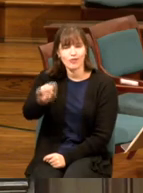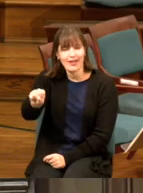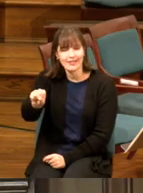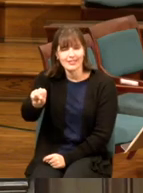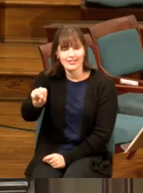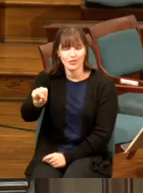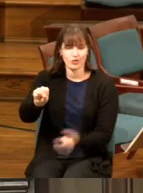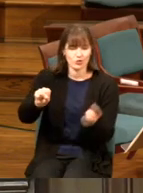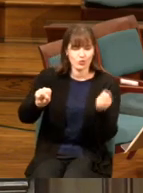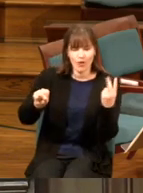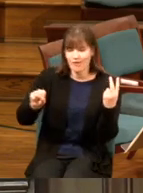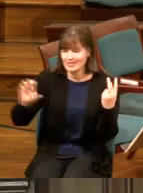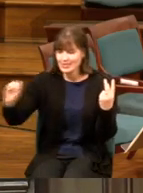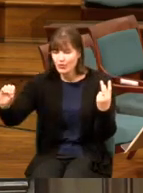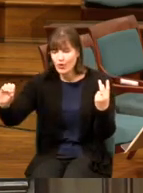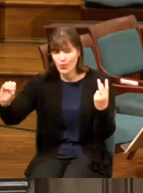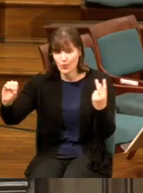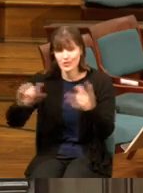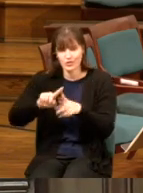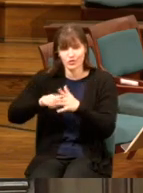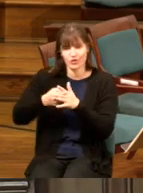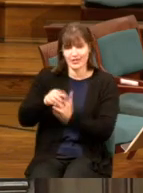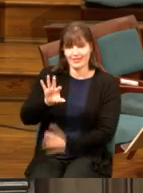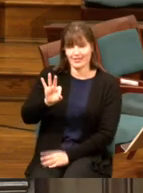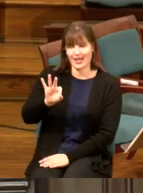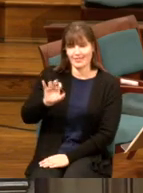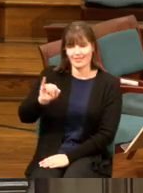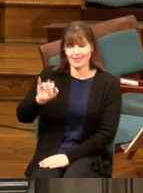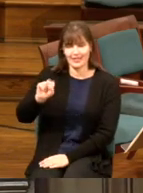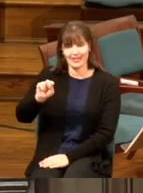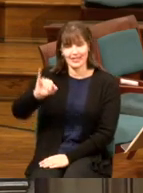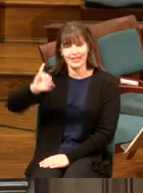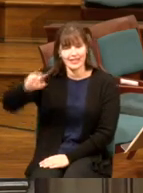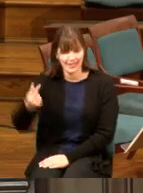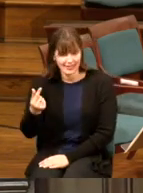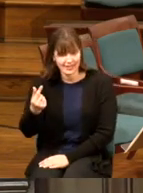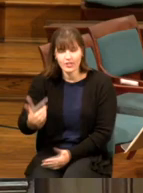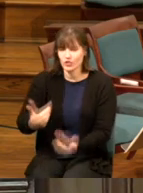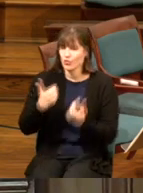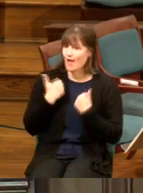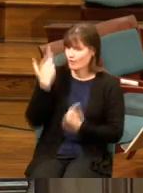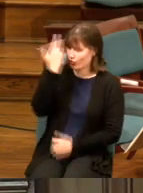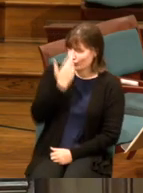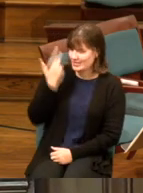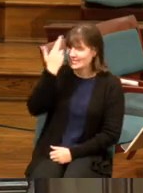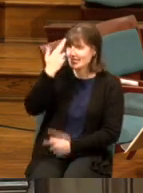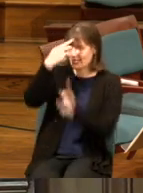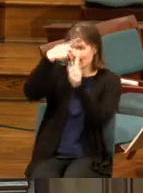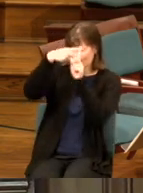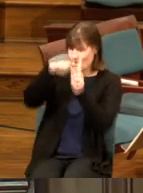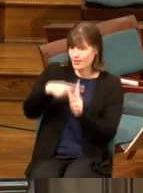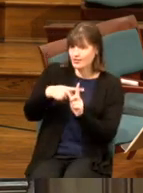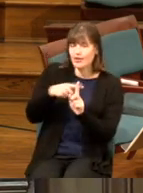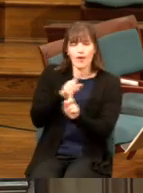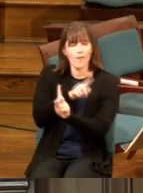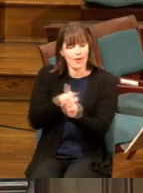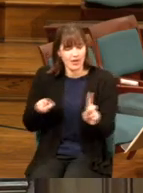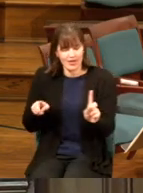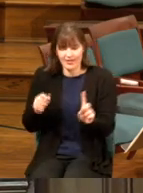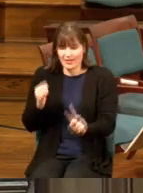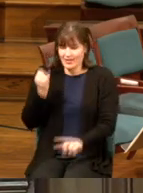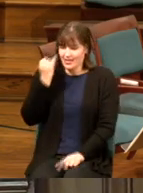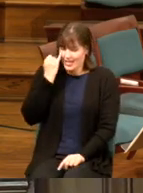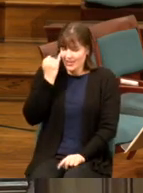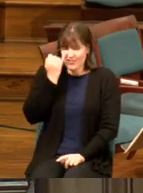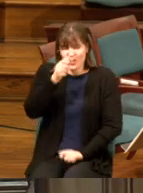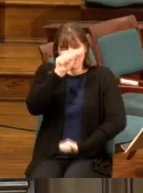inning, there's reason for optimism. But any long-suffering Reds